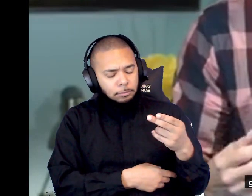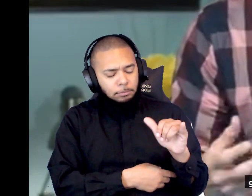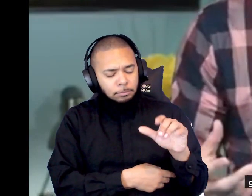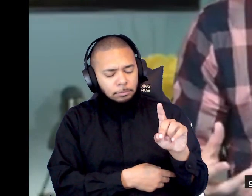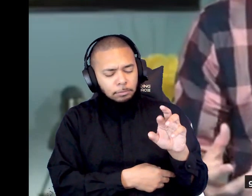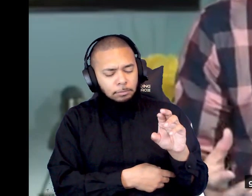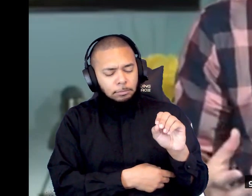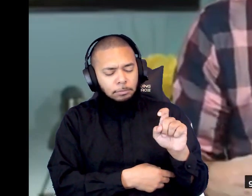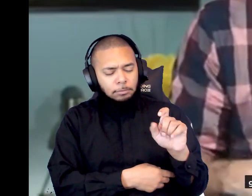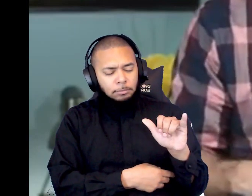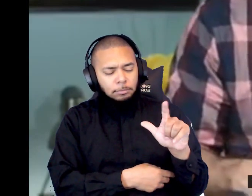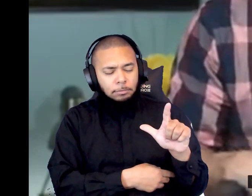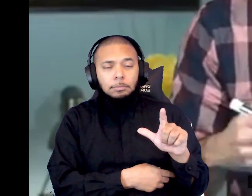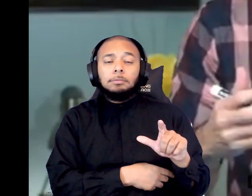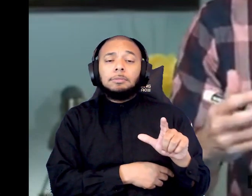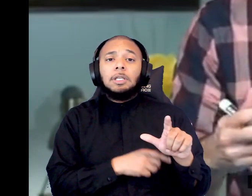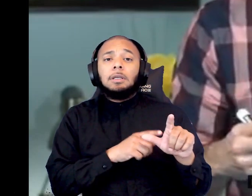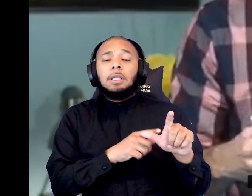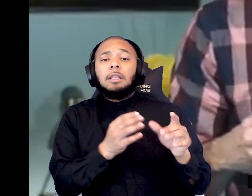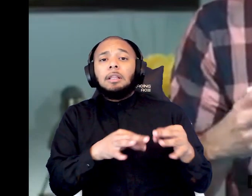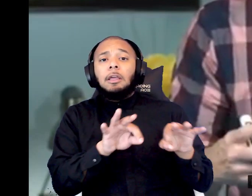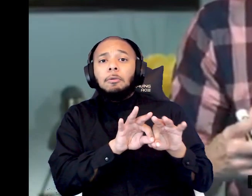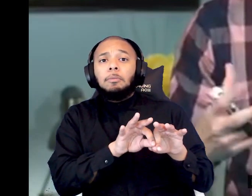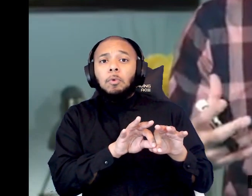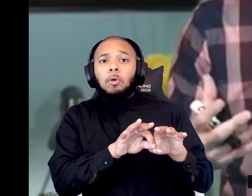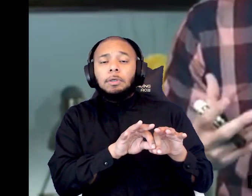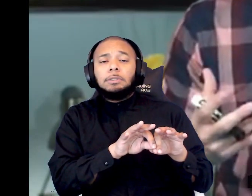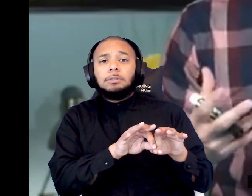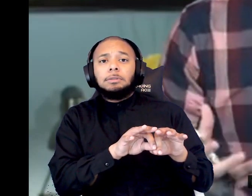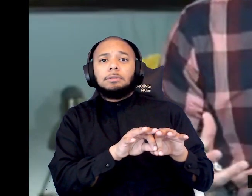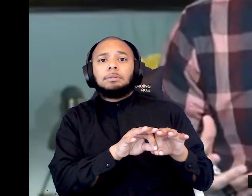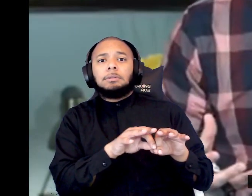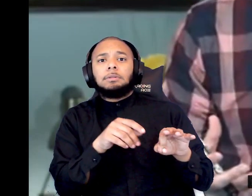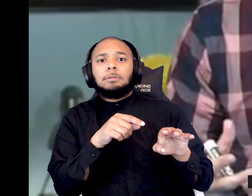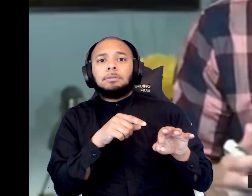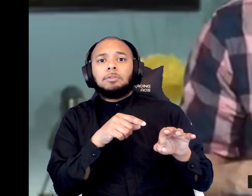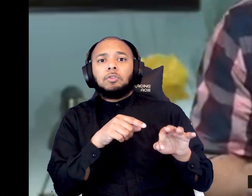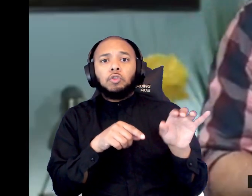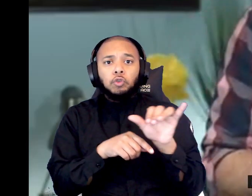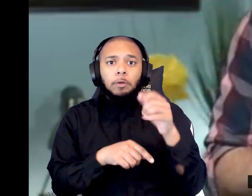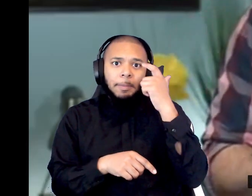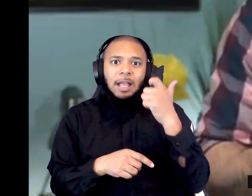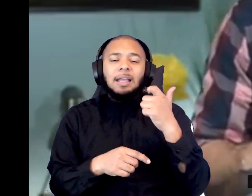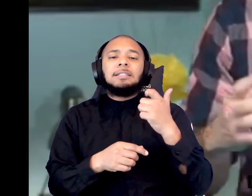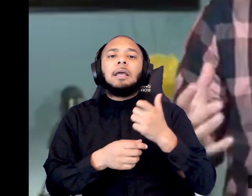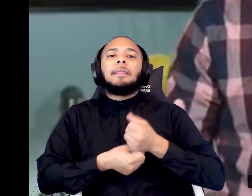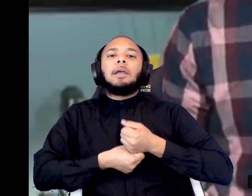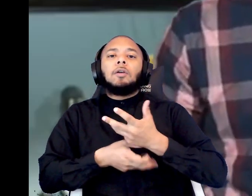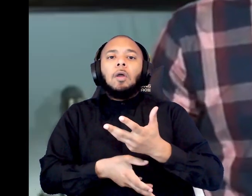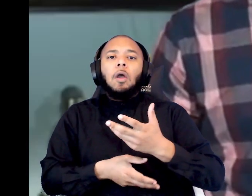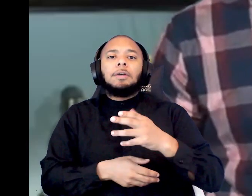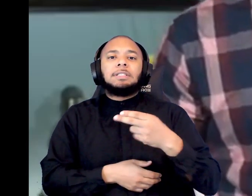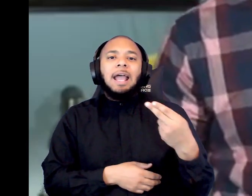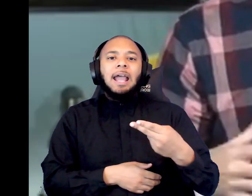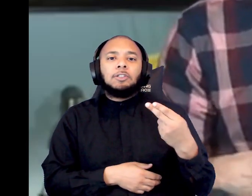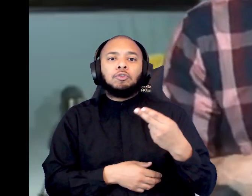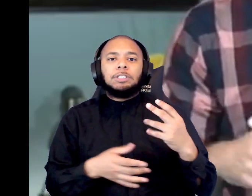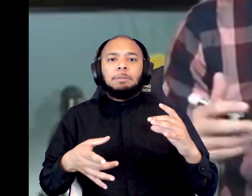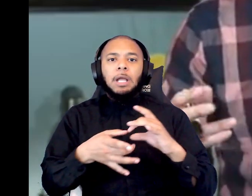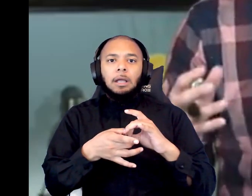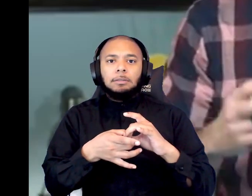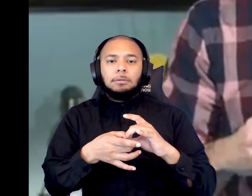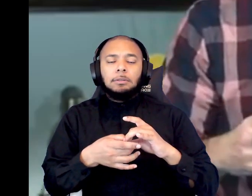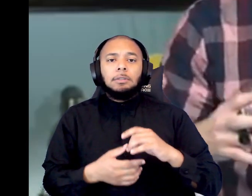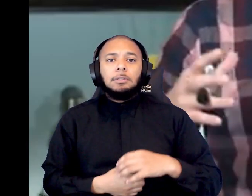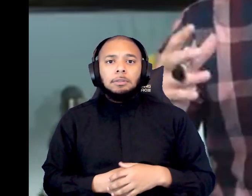especially important in biochemistry due to the fact that they form hydrogen bonds. Okay, and so when you form a hydrogen bond,